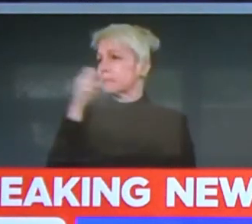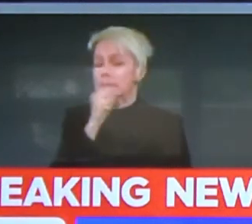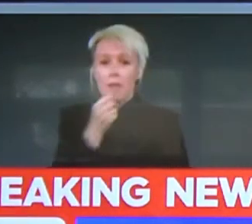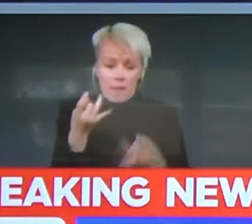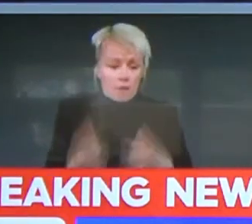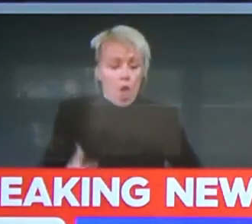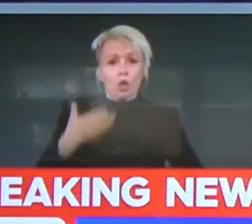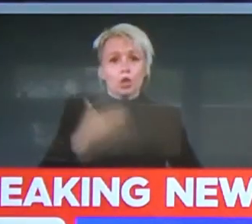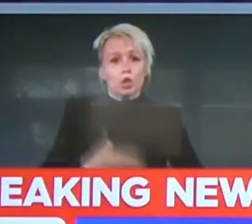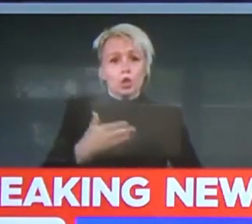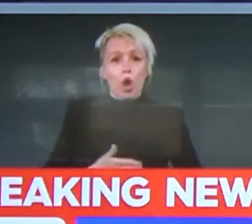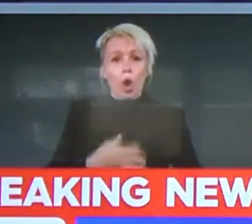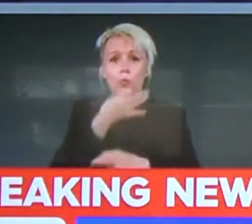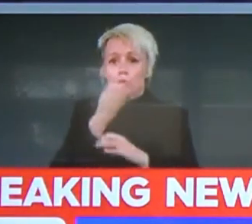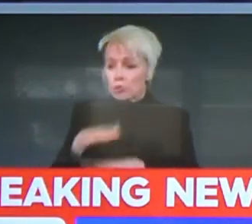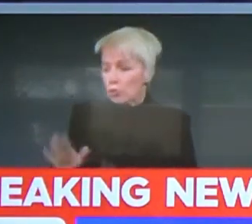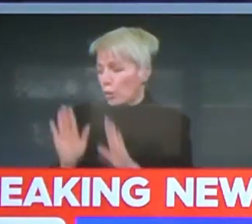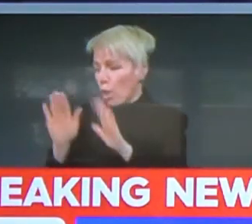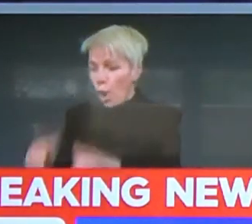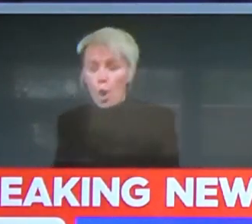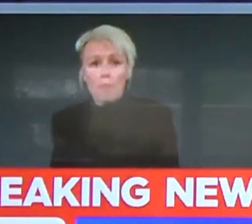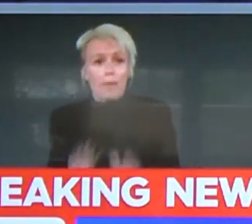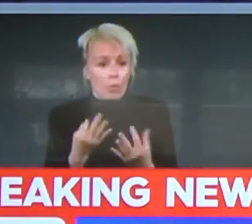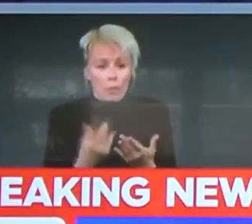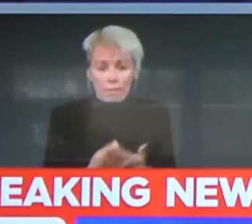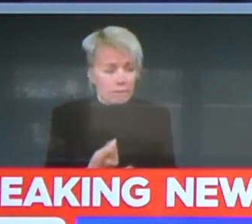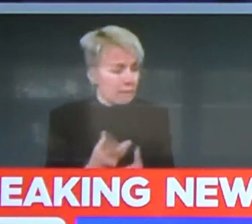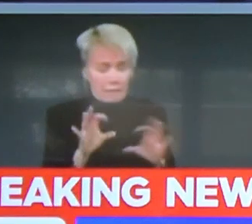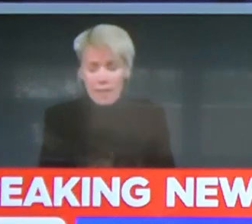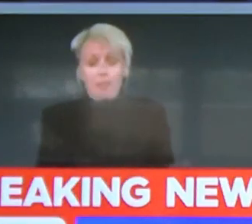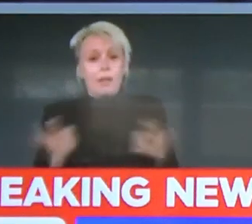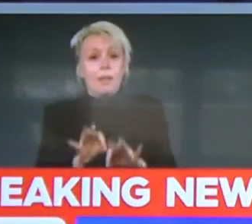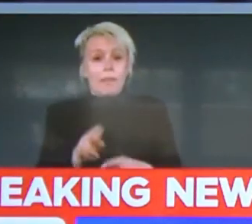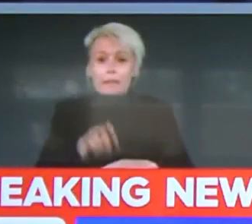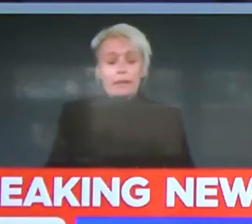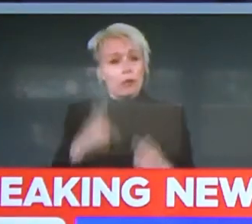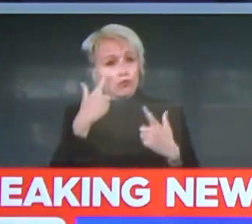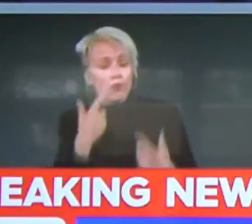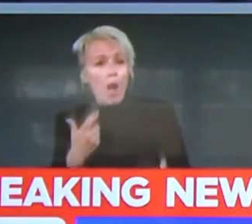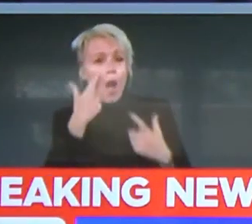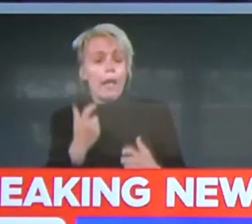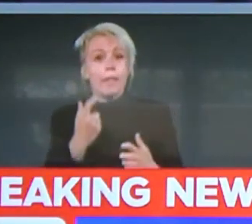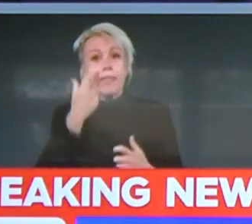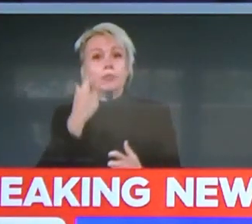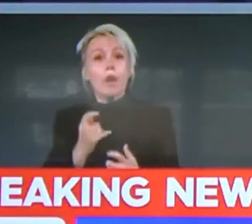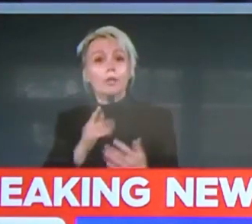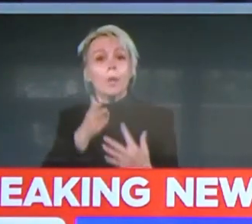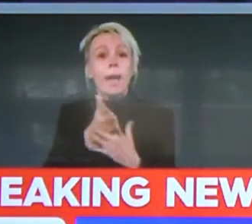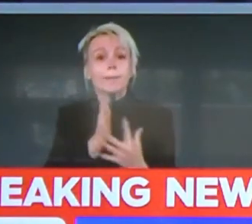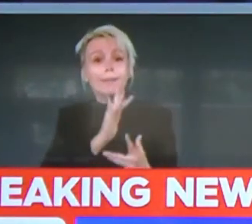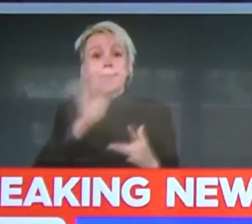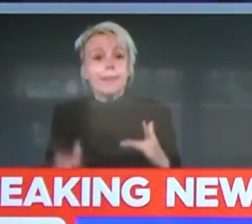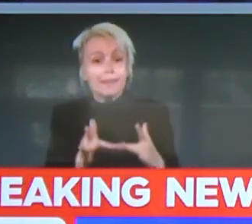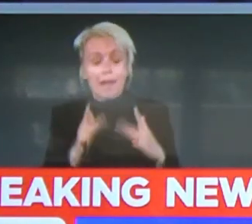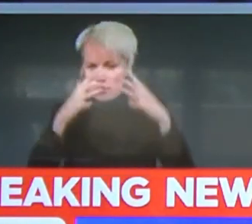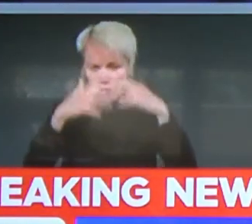to pay the rent, in tears, in the gutter. They tried to use the website, the phone system crashed. They feel as though when they needed the government most,